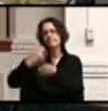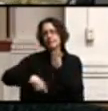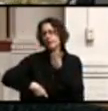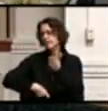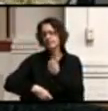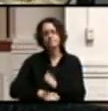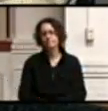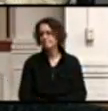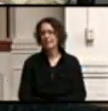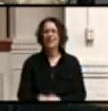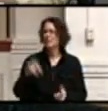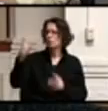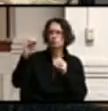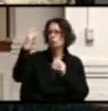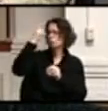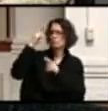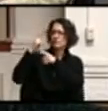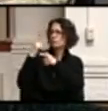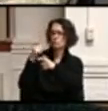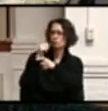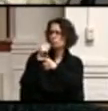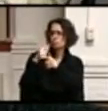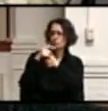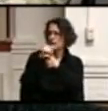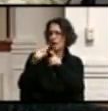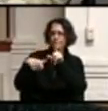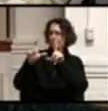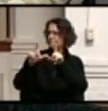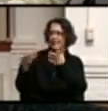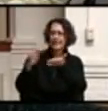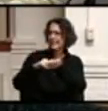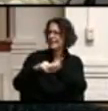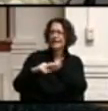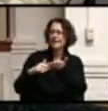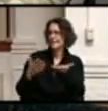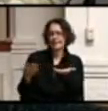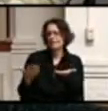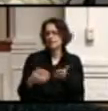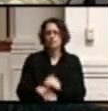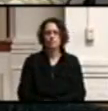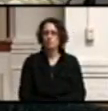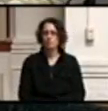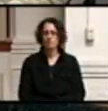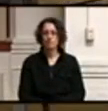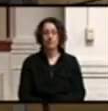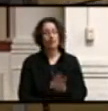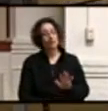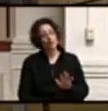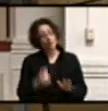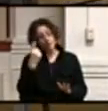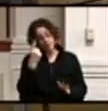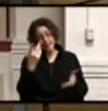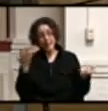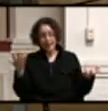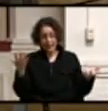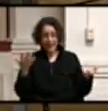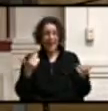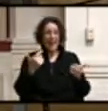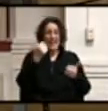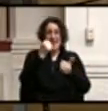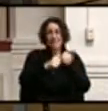obtained a business license and paid the penalty. I agree. We can't claim that every letter reached its objective,